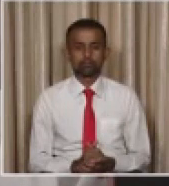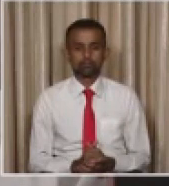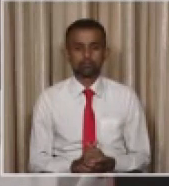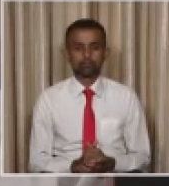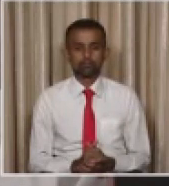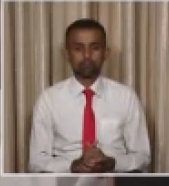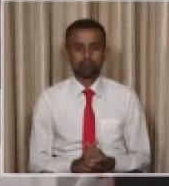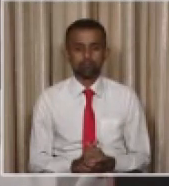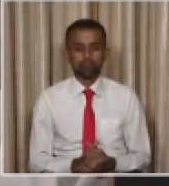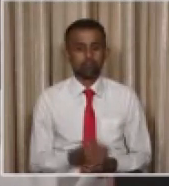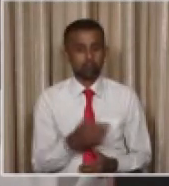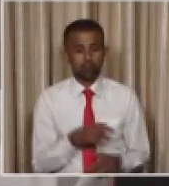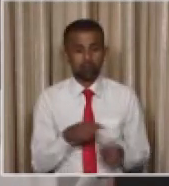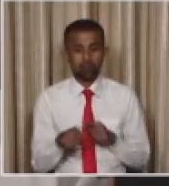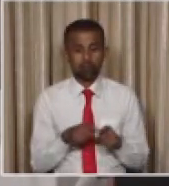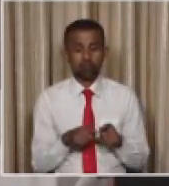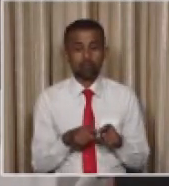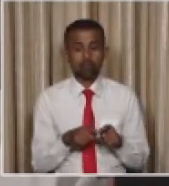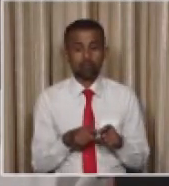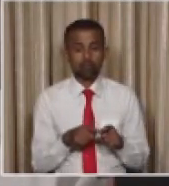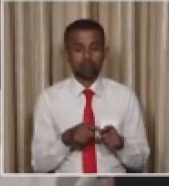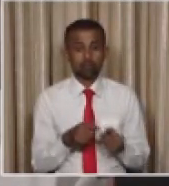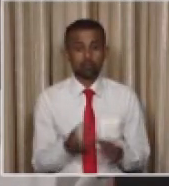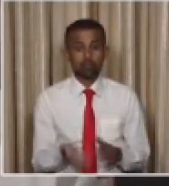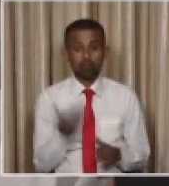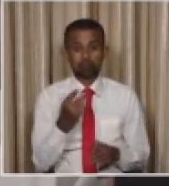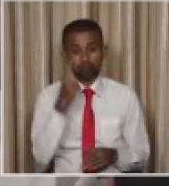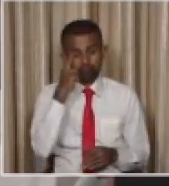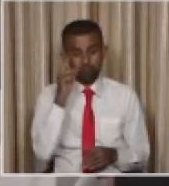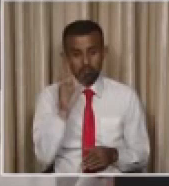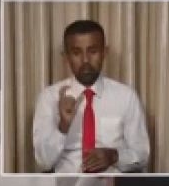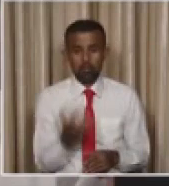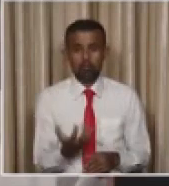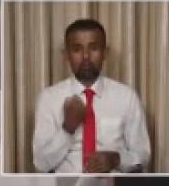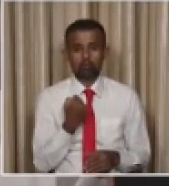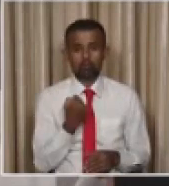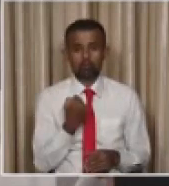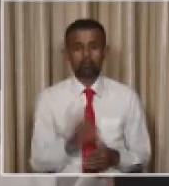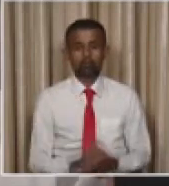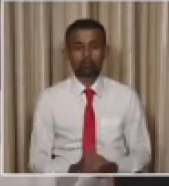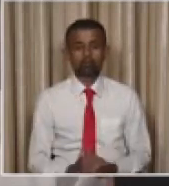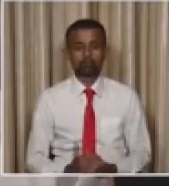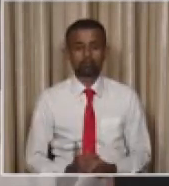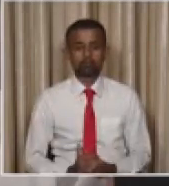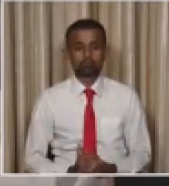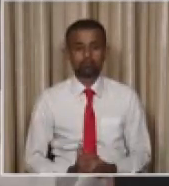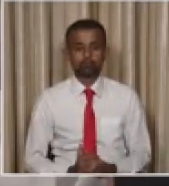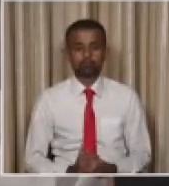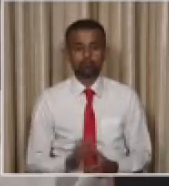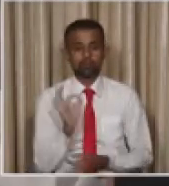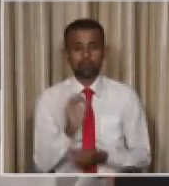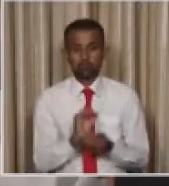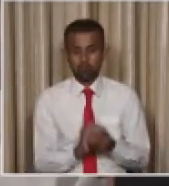says, Pirivana Adhyapane Paramate Pariyati Patipati Pativedi and Trivida Sasane